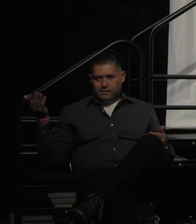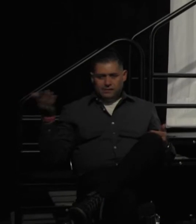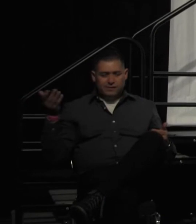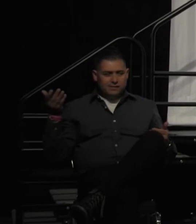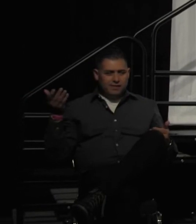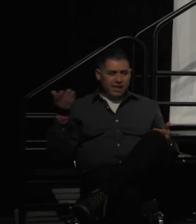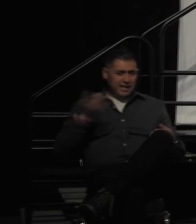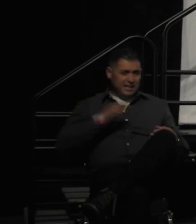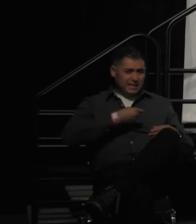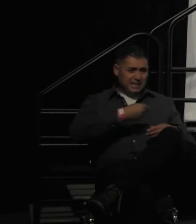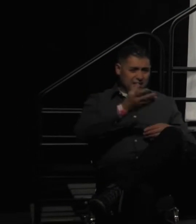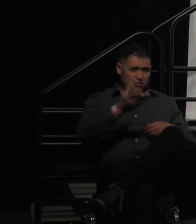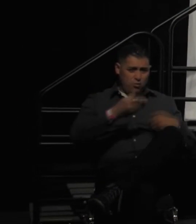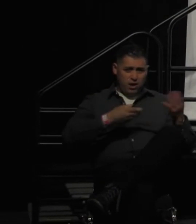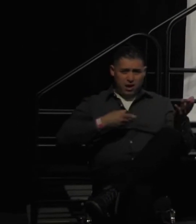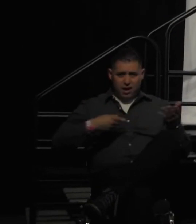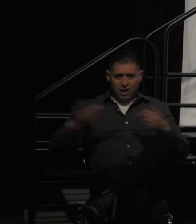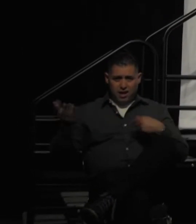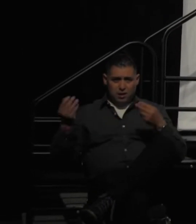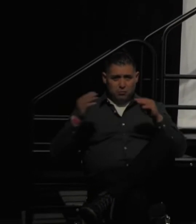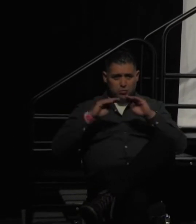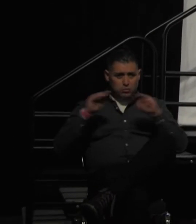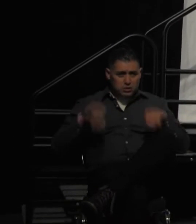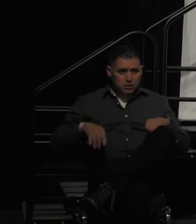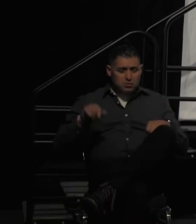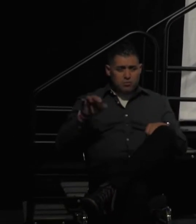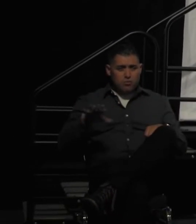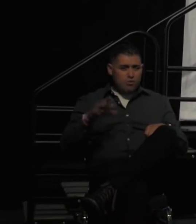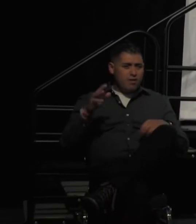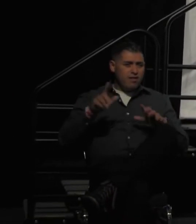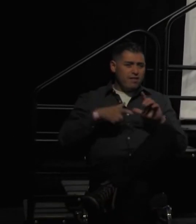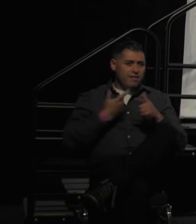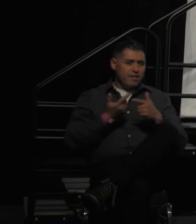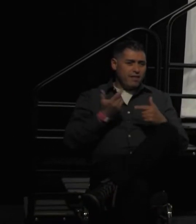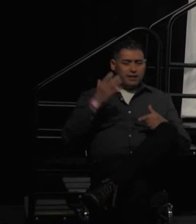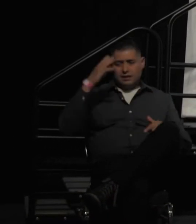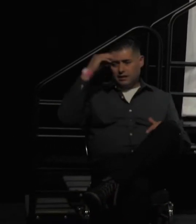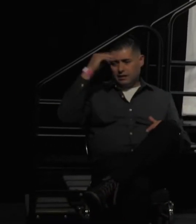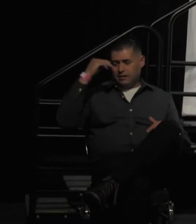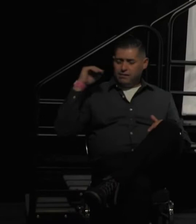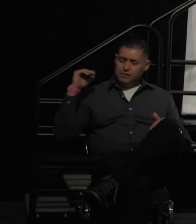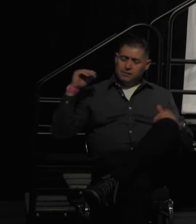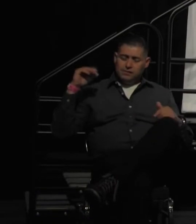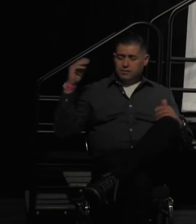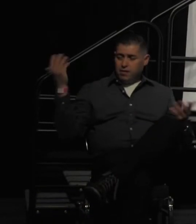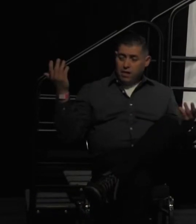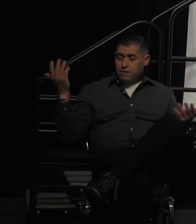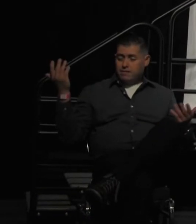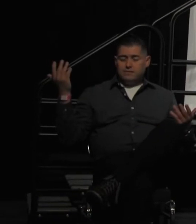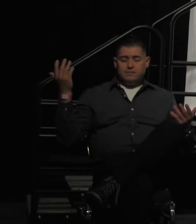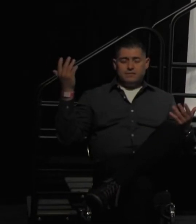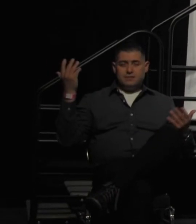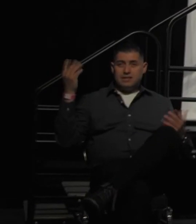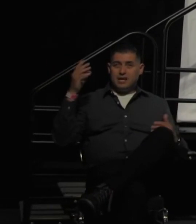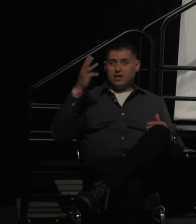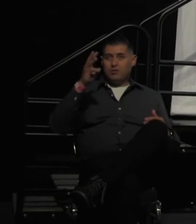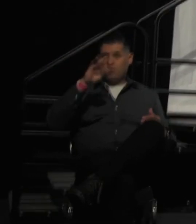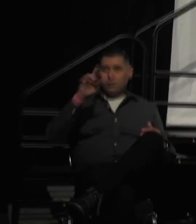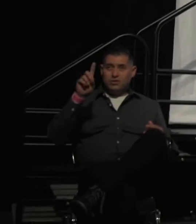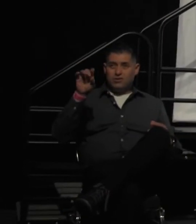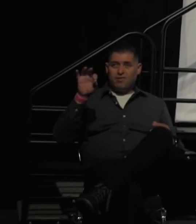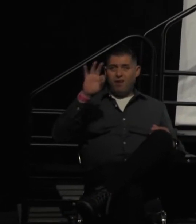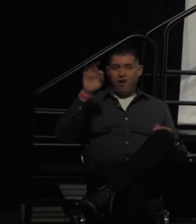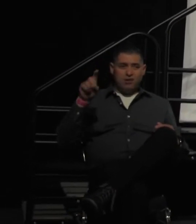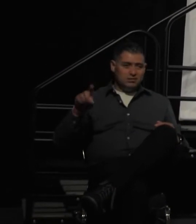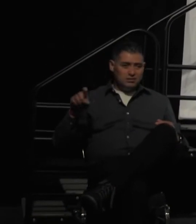it away to some museums. And then this house fell on me from out of the sky like Wizard of Oz, you know? And